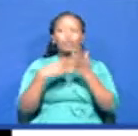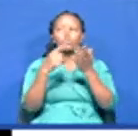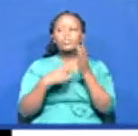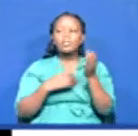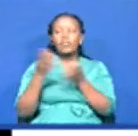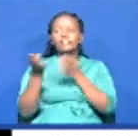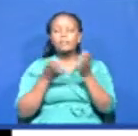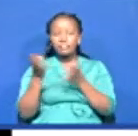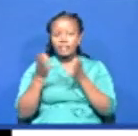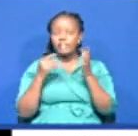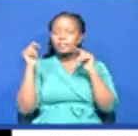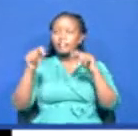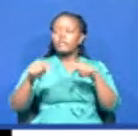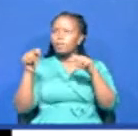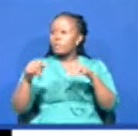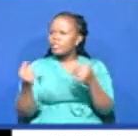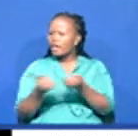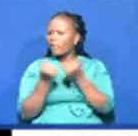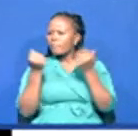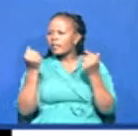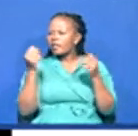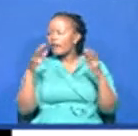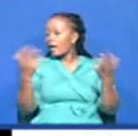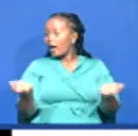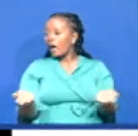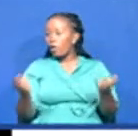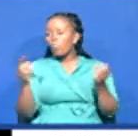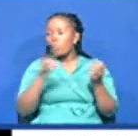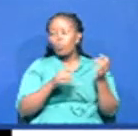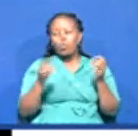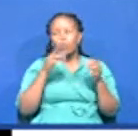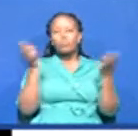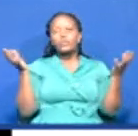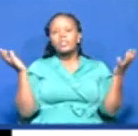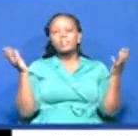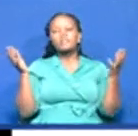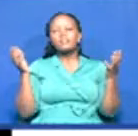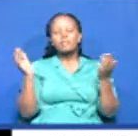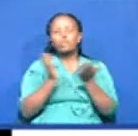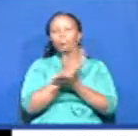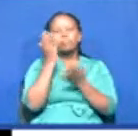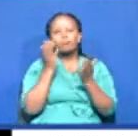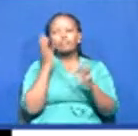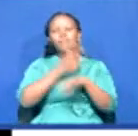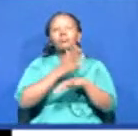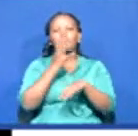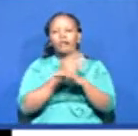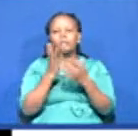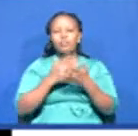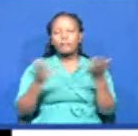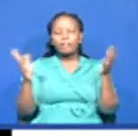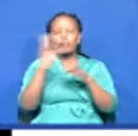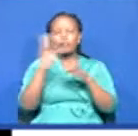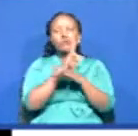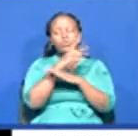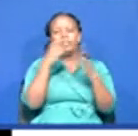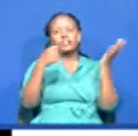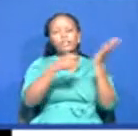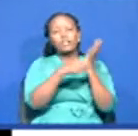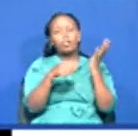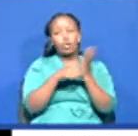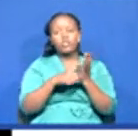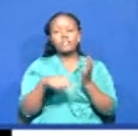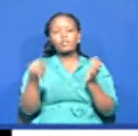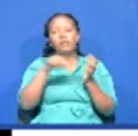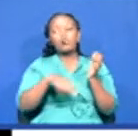event is how do we tackle counterfeiting and illicit trade in general using technology. So we are on what is